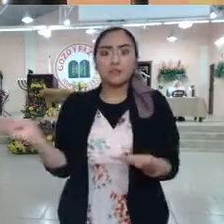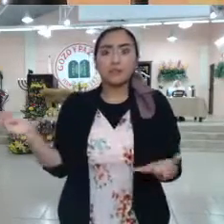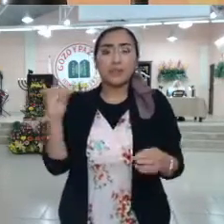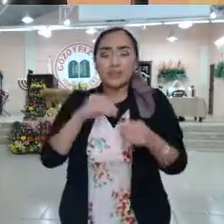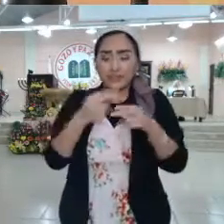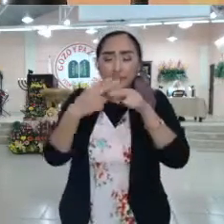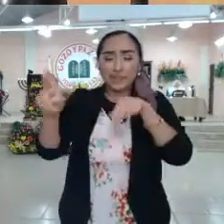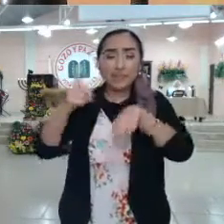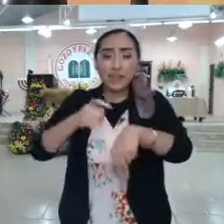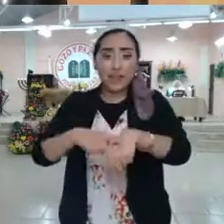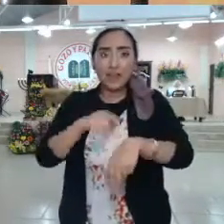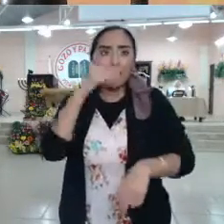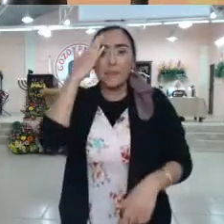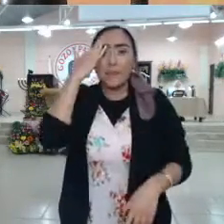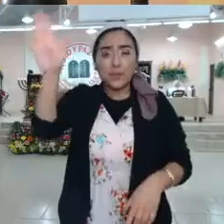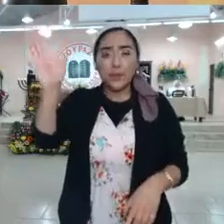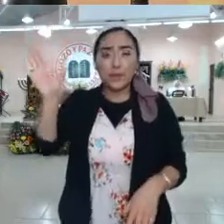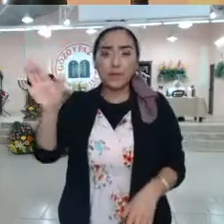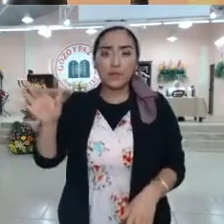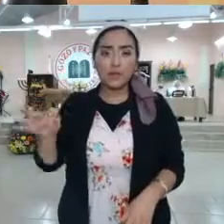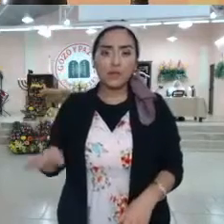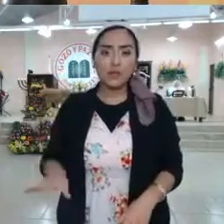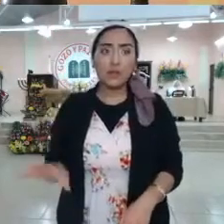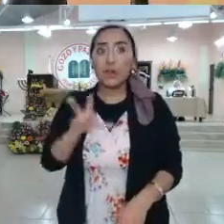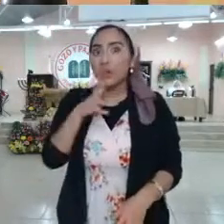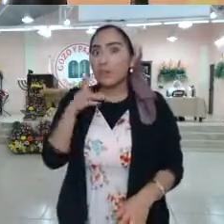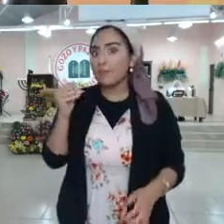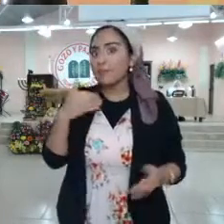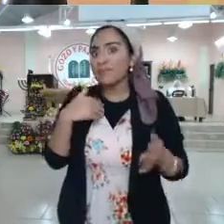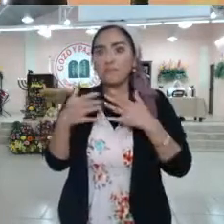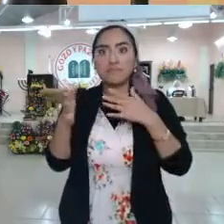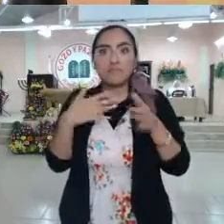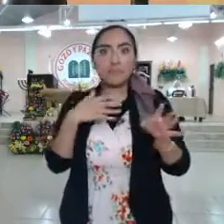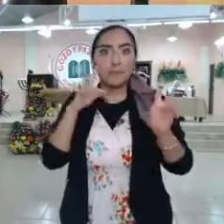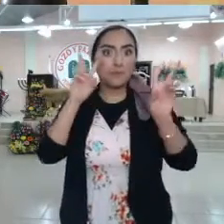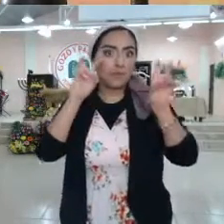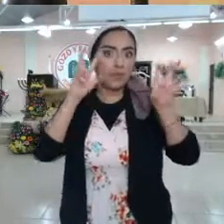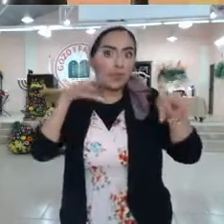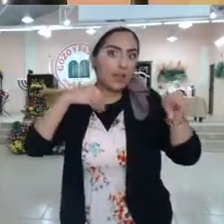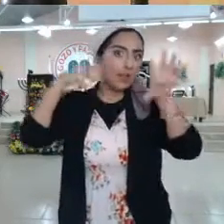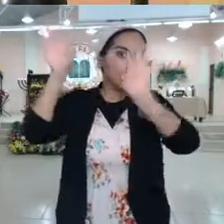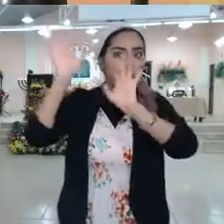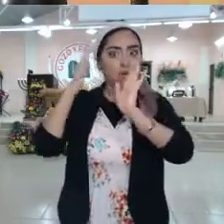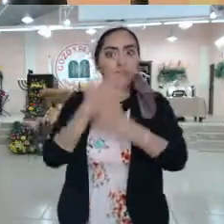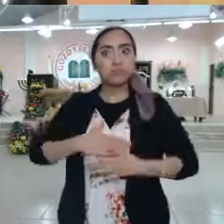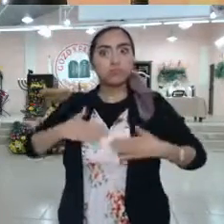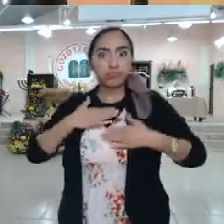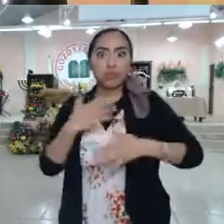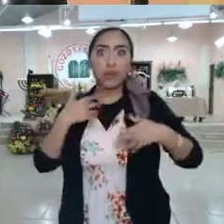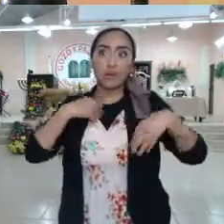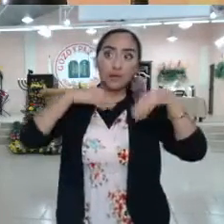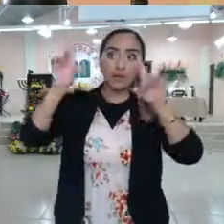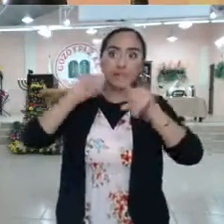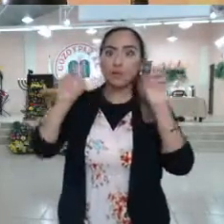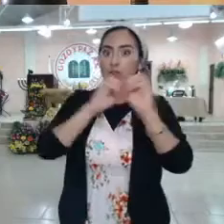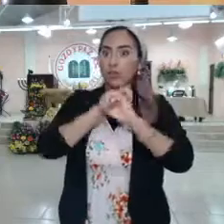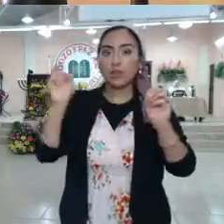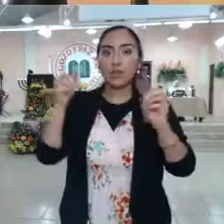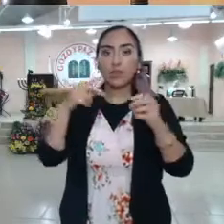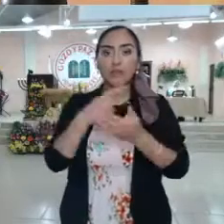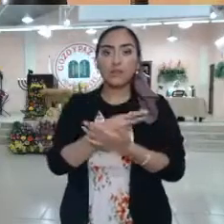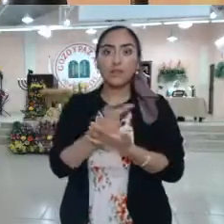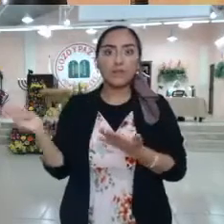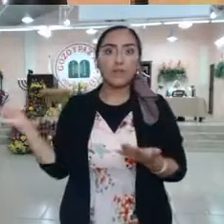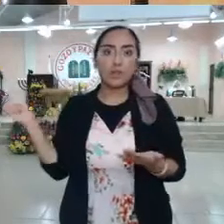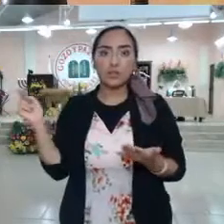They write everything just in a moment. They don't see it. And even though they apparently go out joyful, they have happiness but